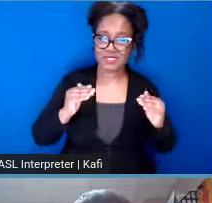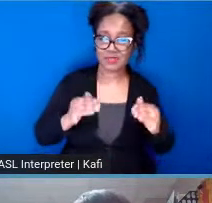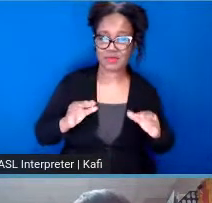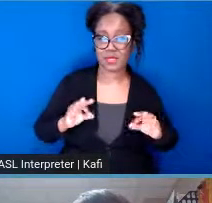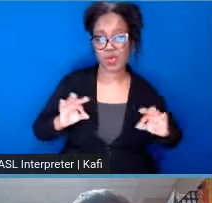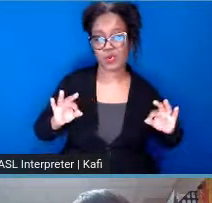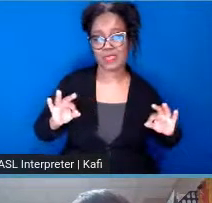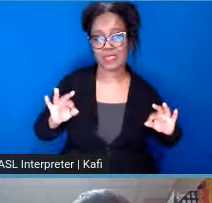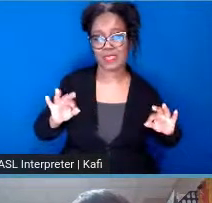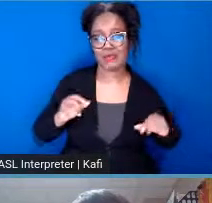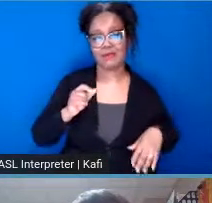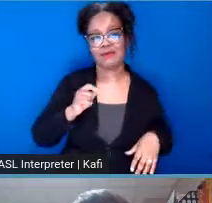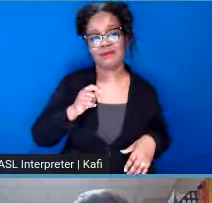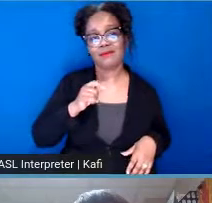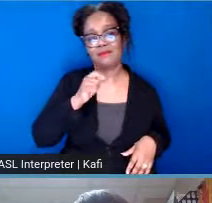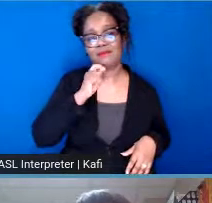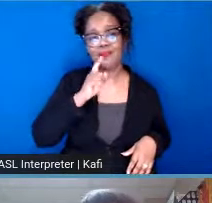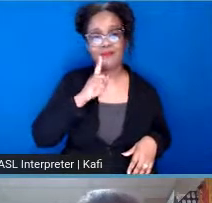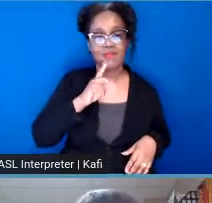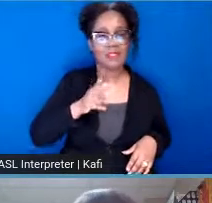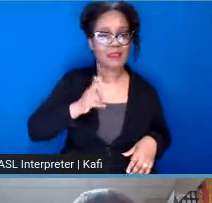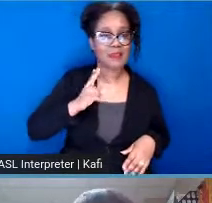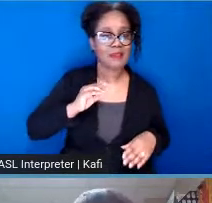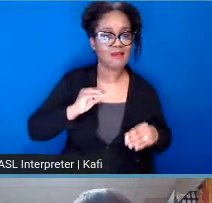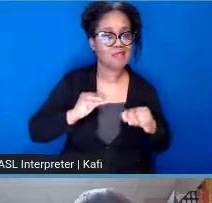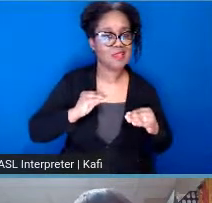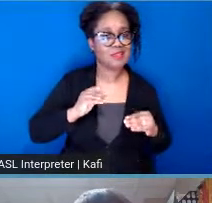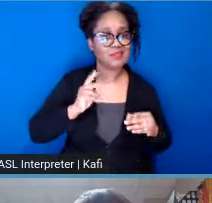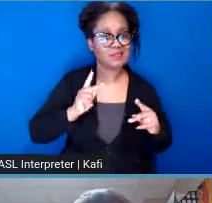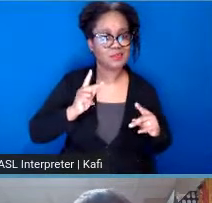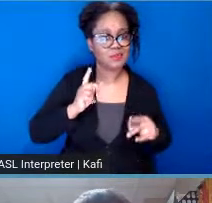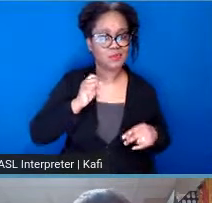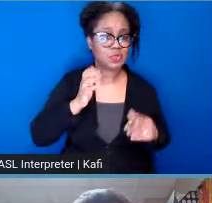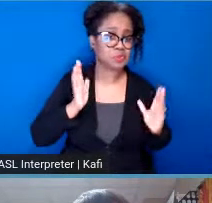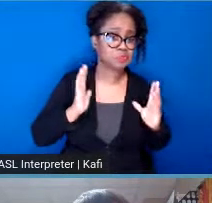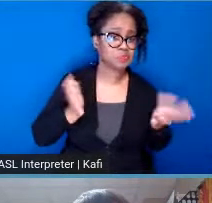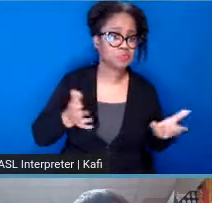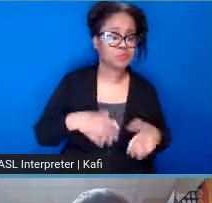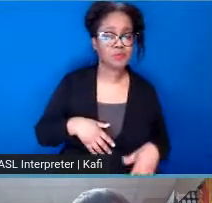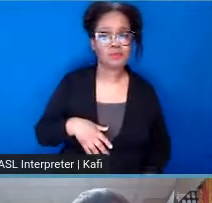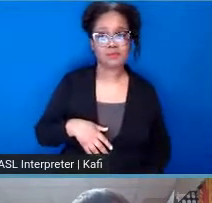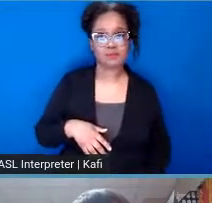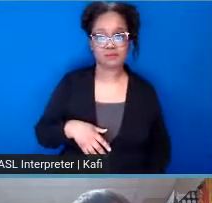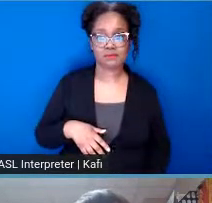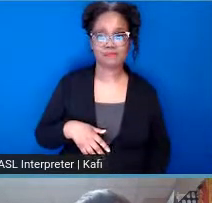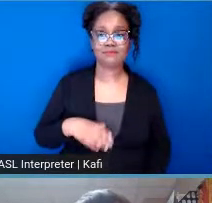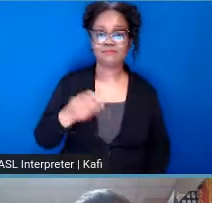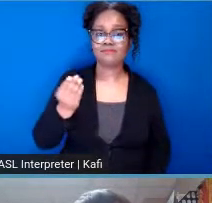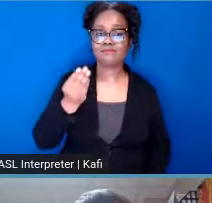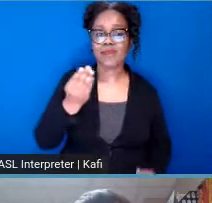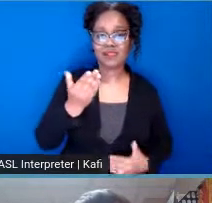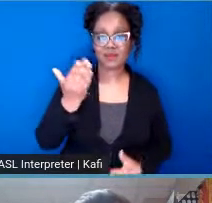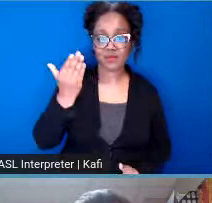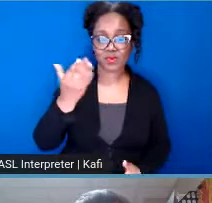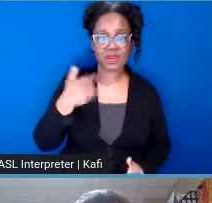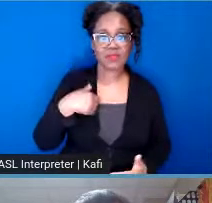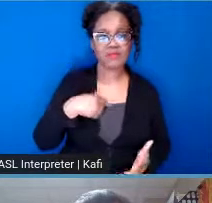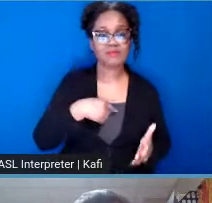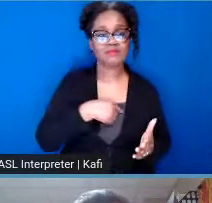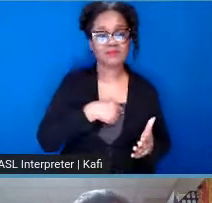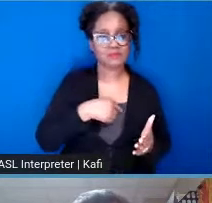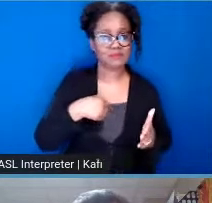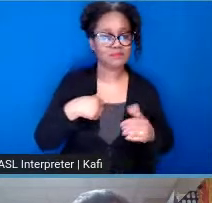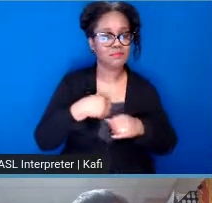into their home situations. So Monday morning, that meant a post featuring one of the artworks from the Harvey